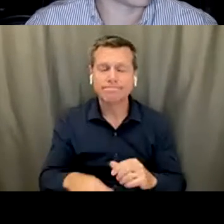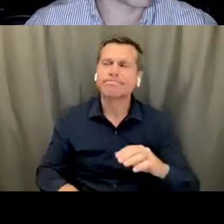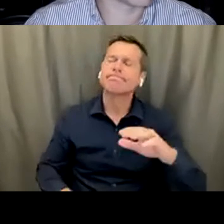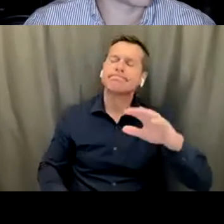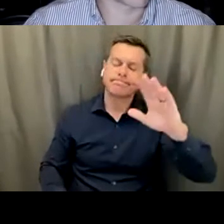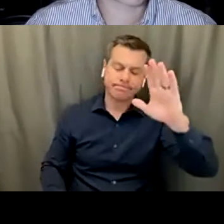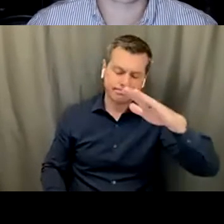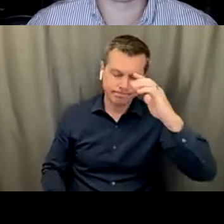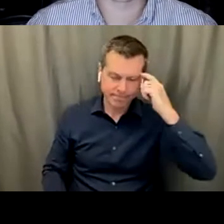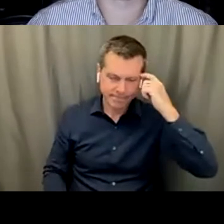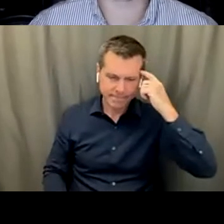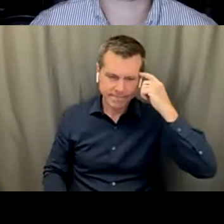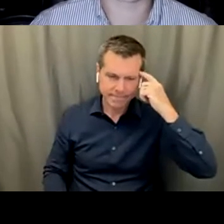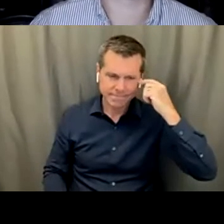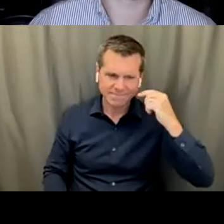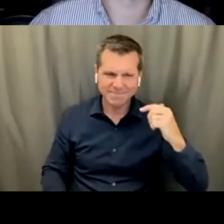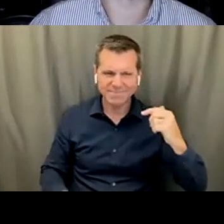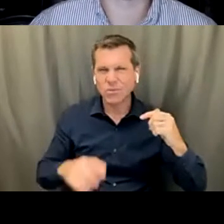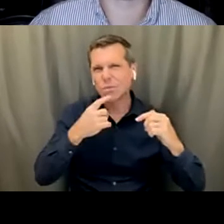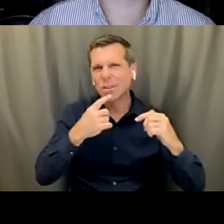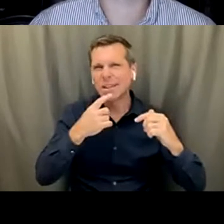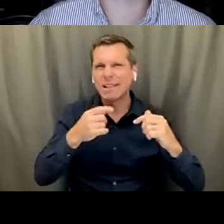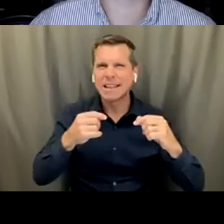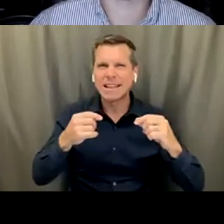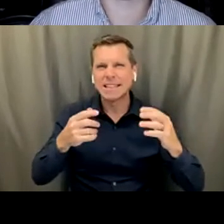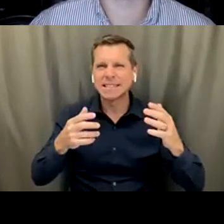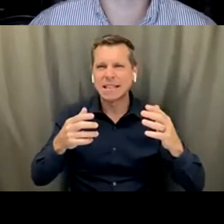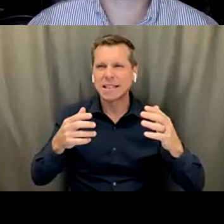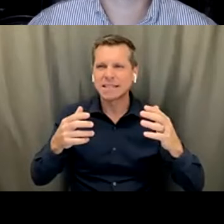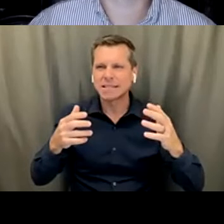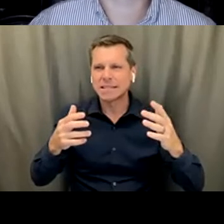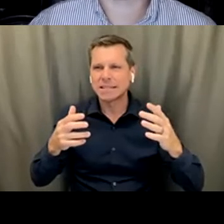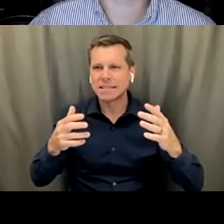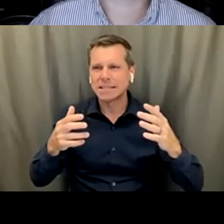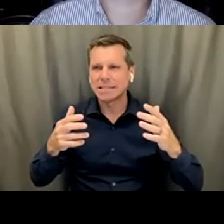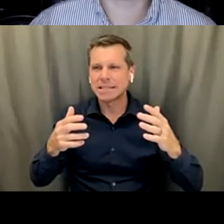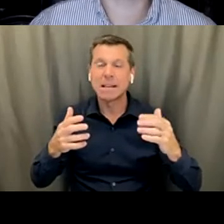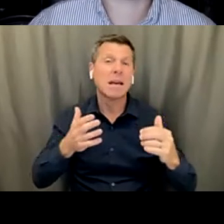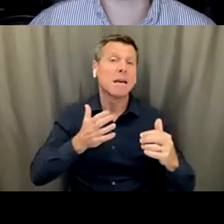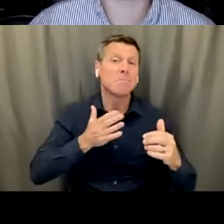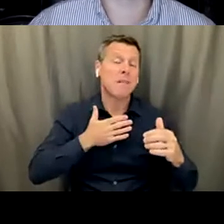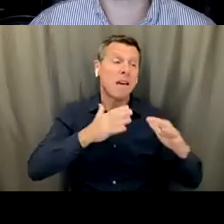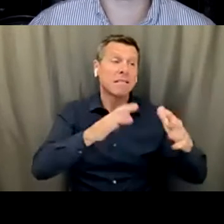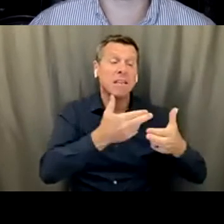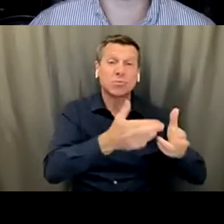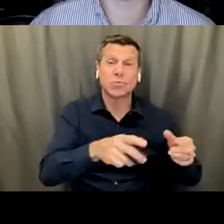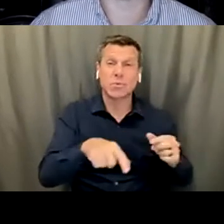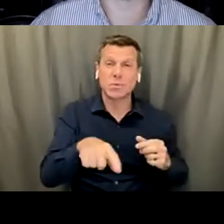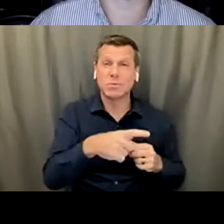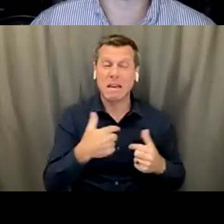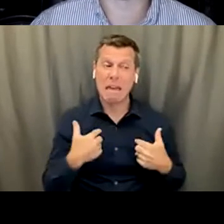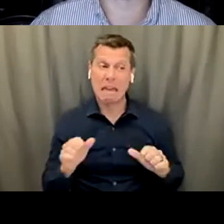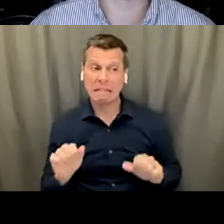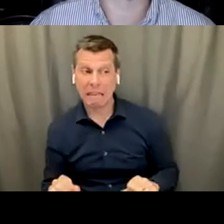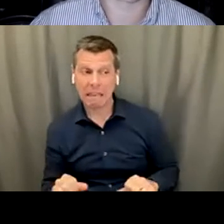Yeah, there were more sort of like brass tacks pedagogical questions about, in my class, what can I and can't I do